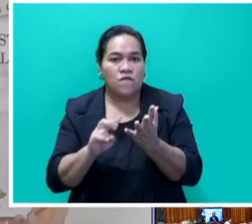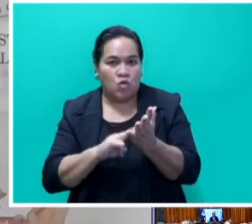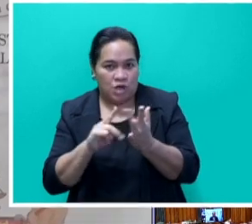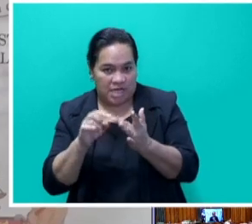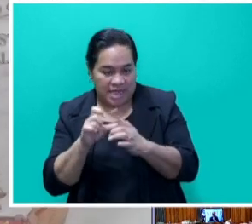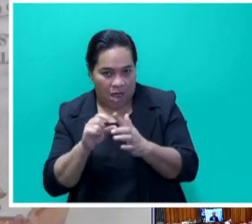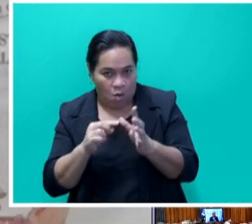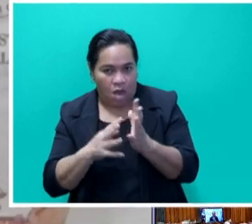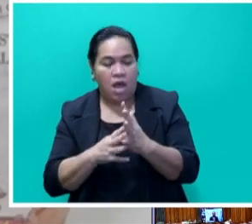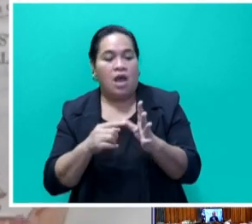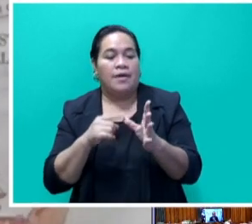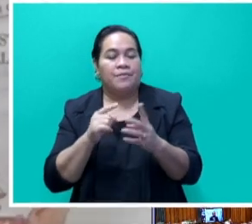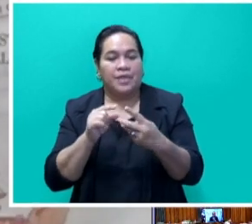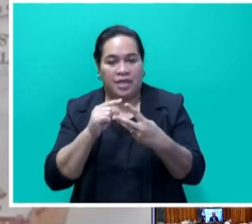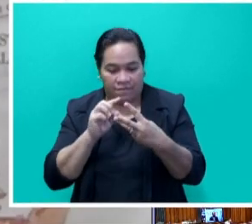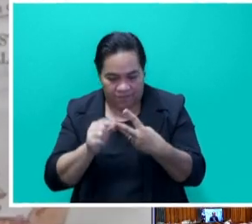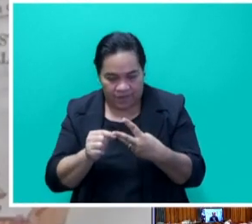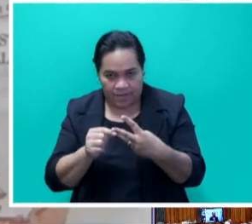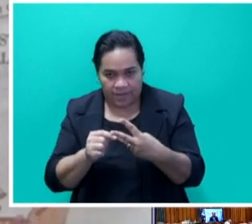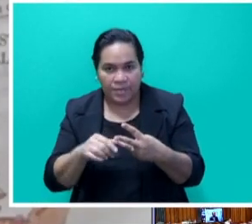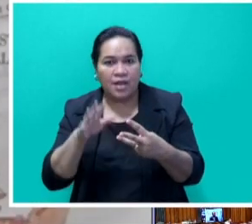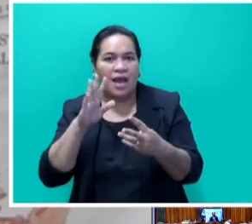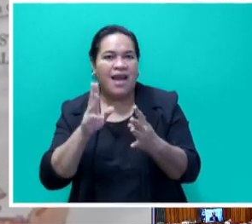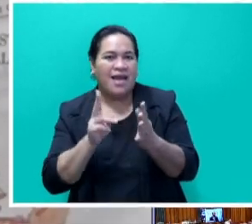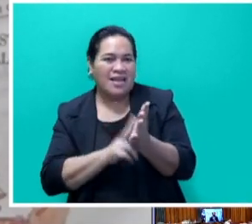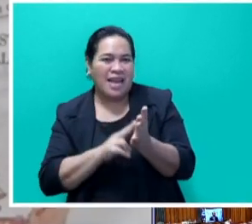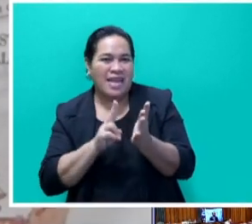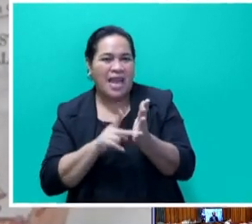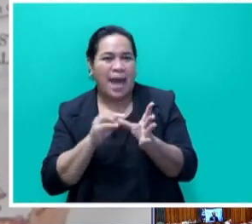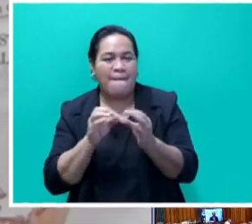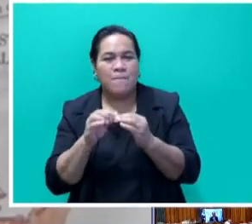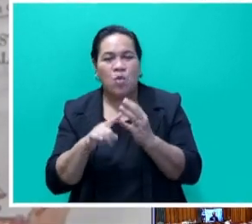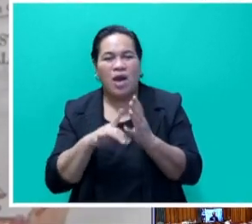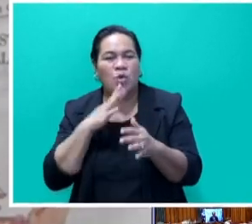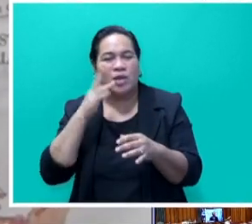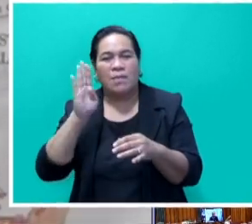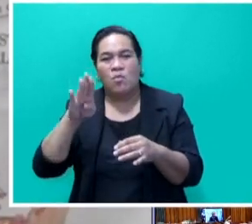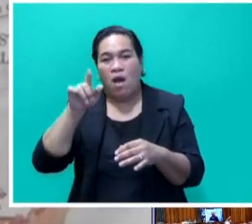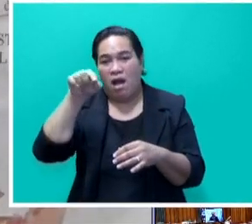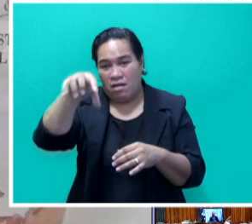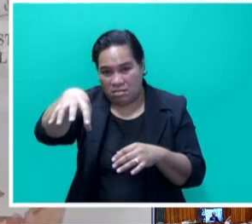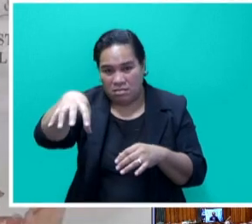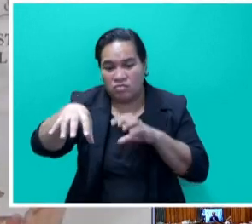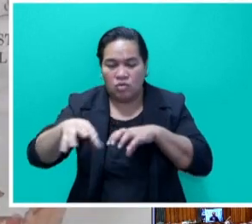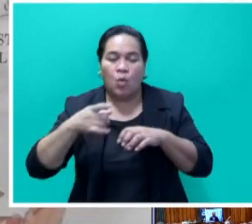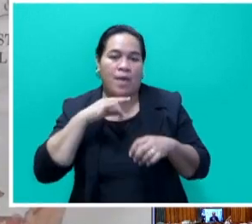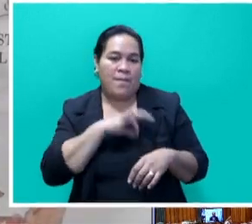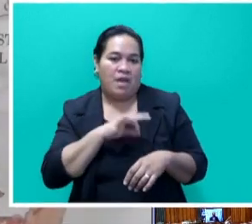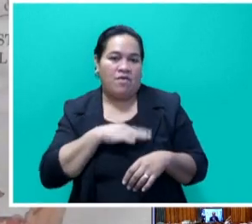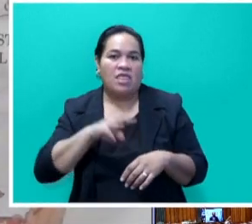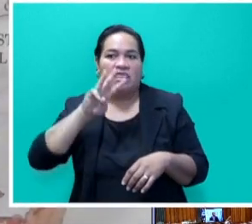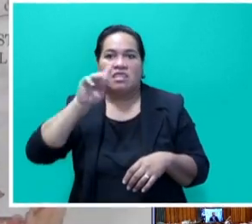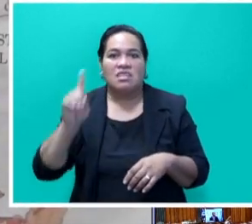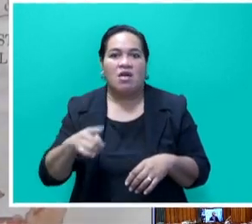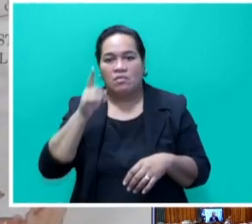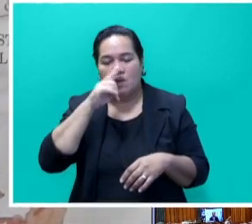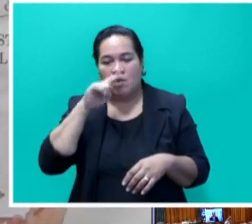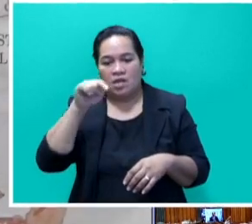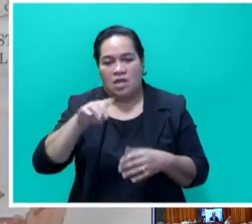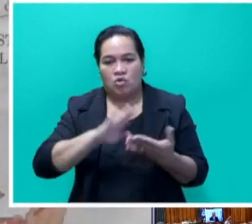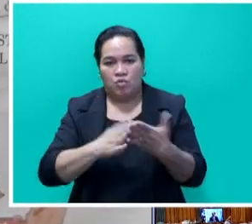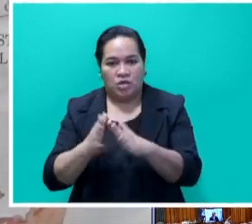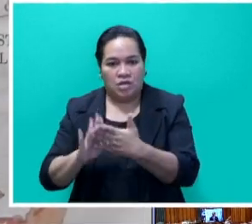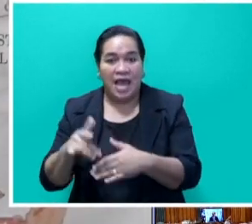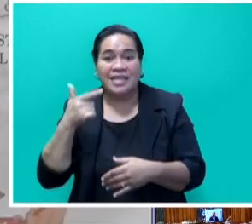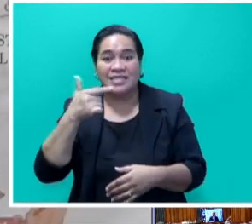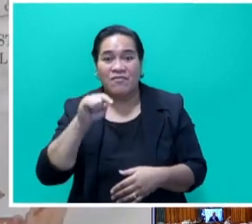megaliter Nambawalu package plant that will benefit over 53,000 people within these communities. $7.3 million will